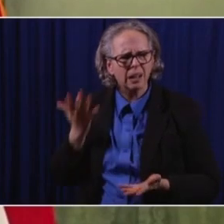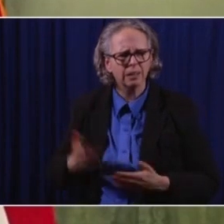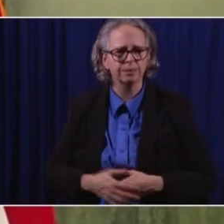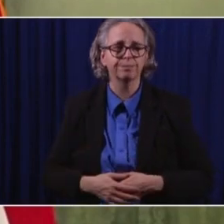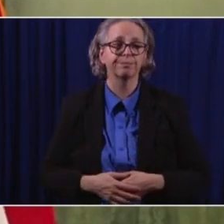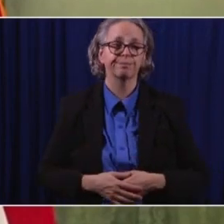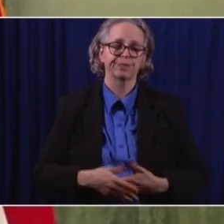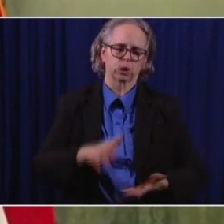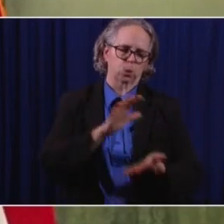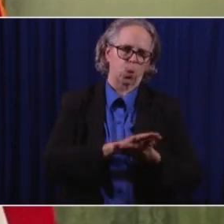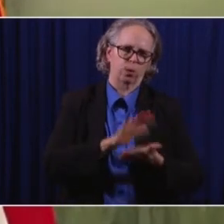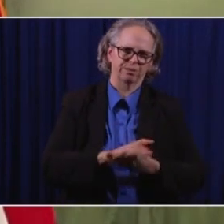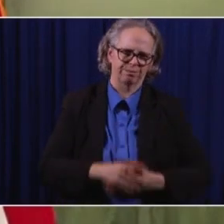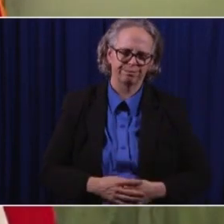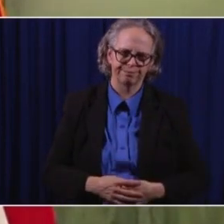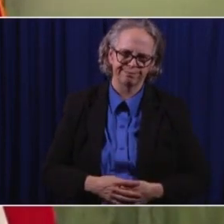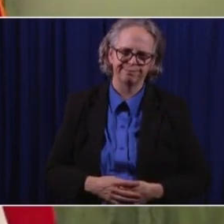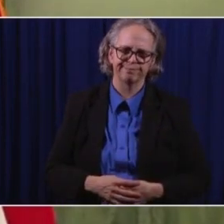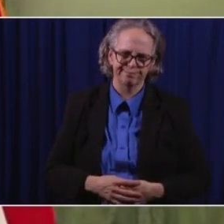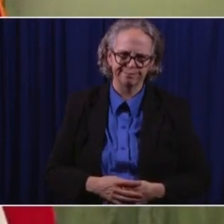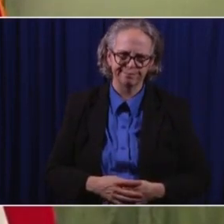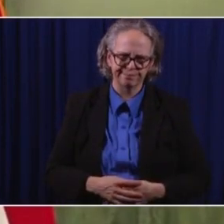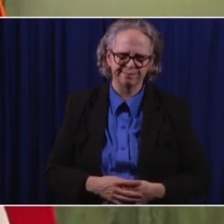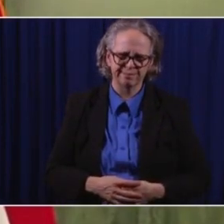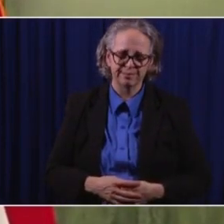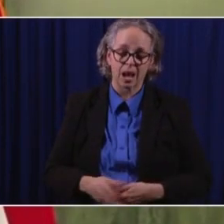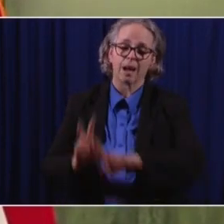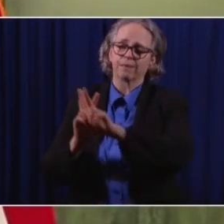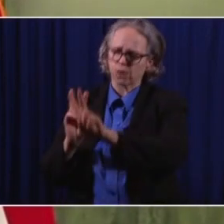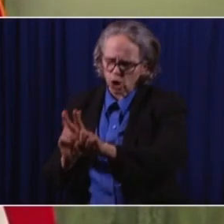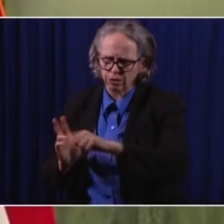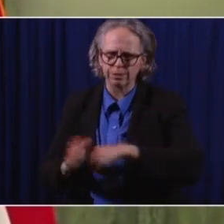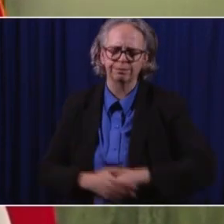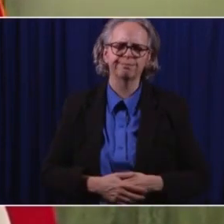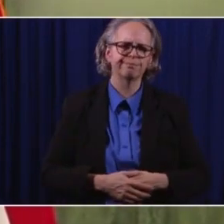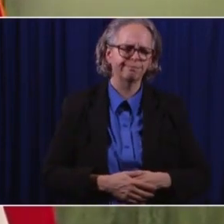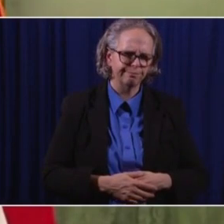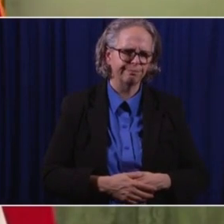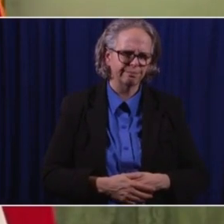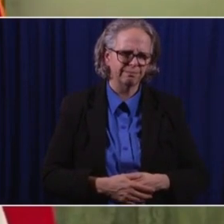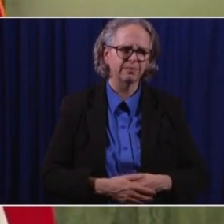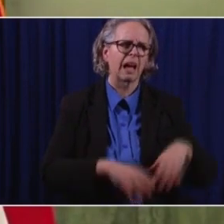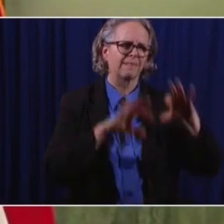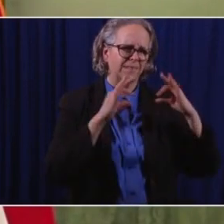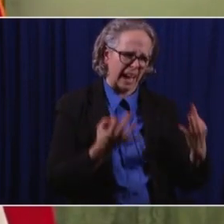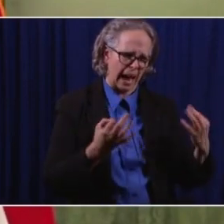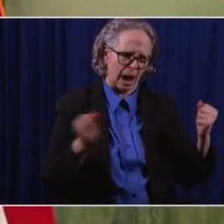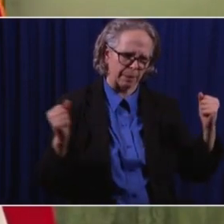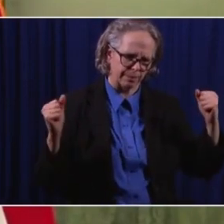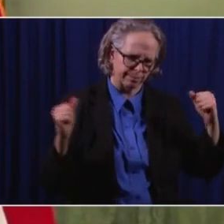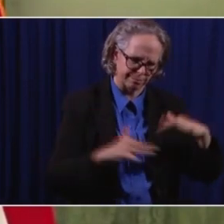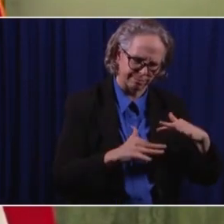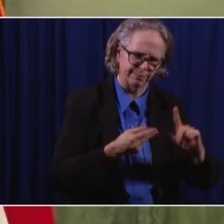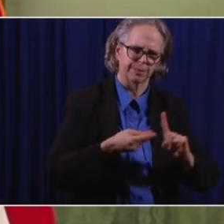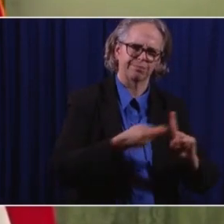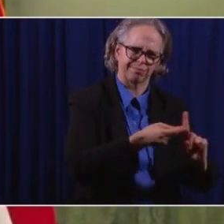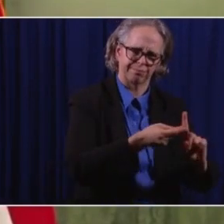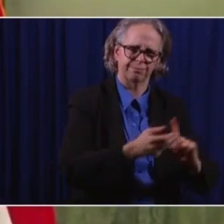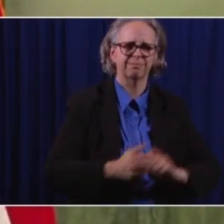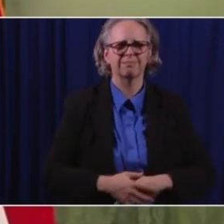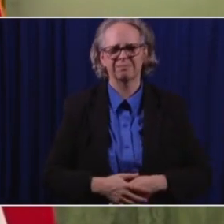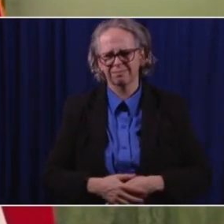school, cases associated with a funeral, and a large family outbreak. As of yesterday, there were 8 residents